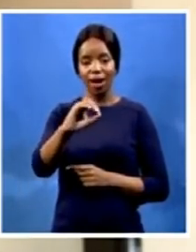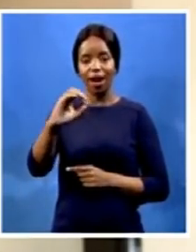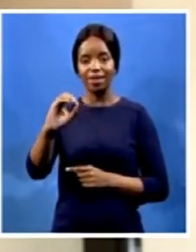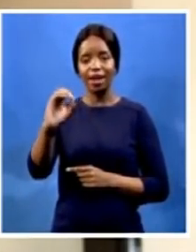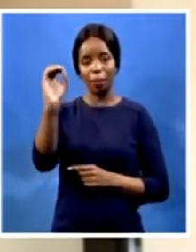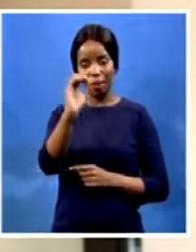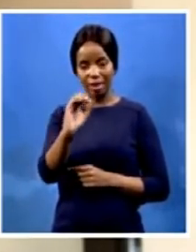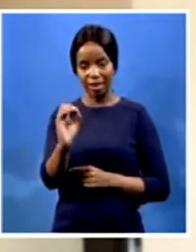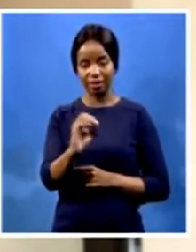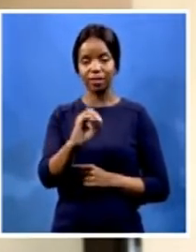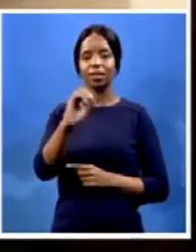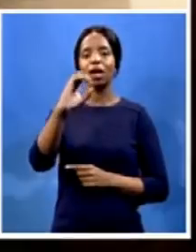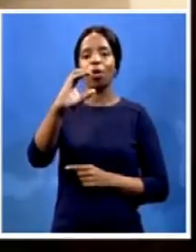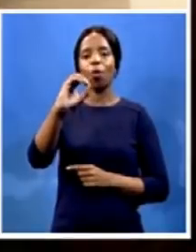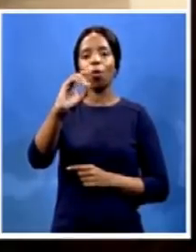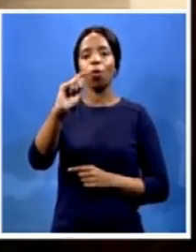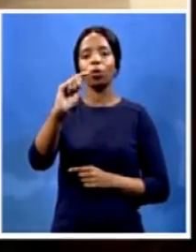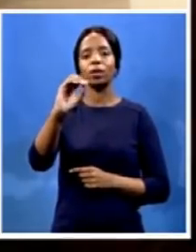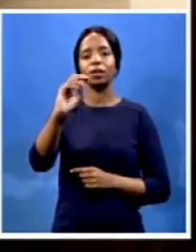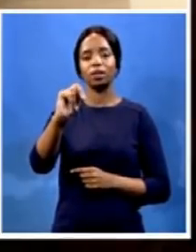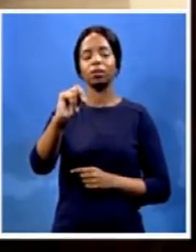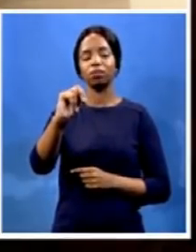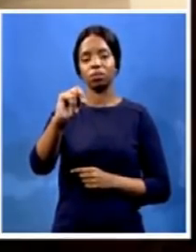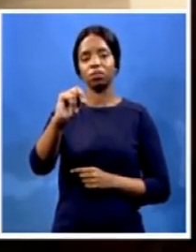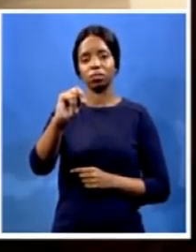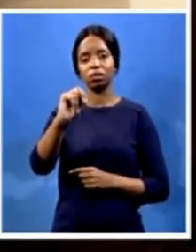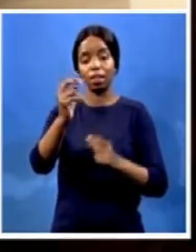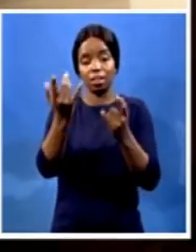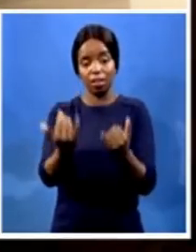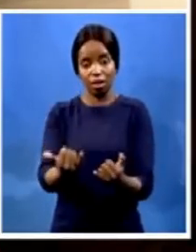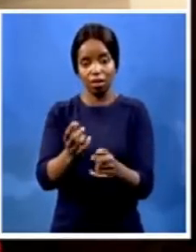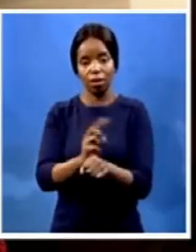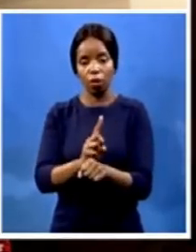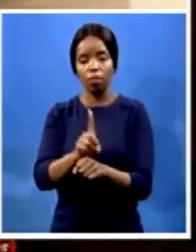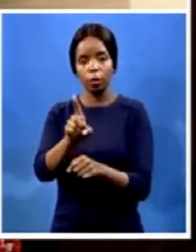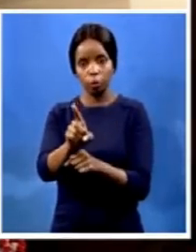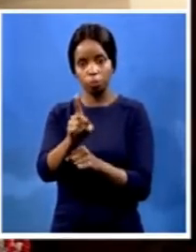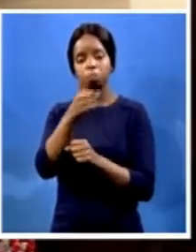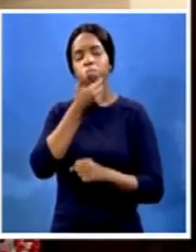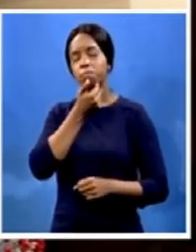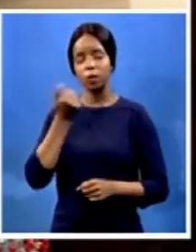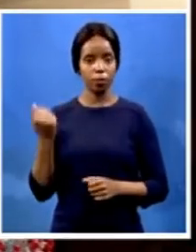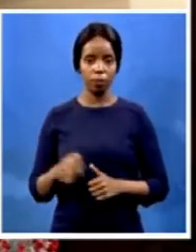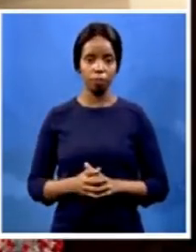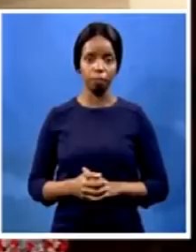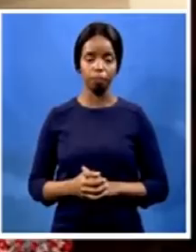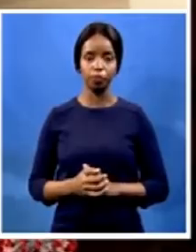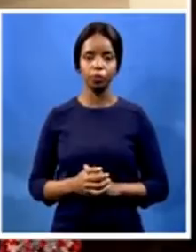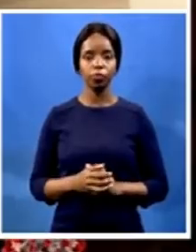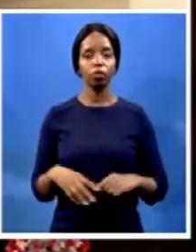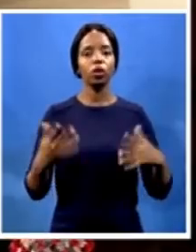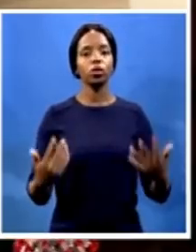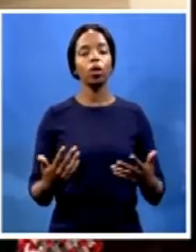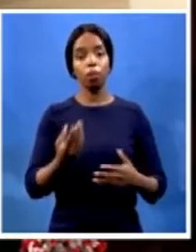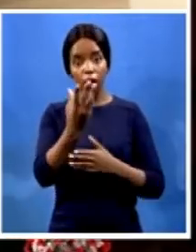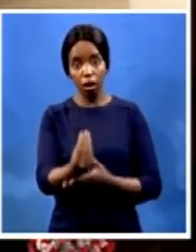that's what's recommended at the moment. So the normal health protocols or protocols when using a mask, we are told is that when you're done with